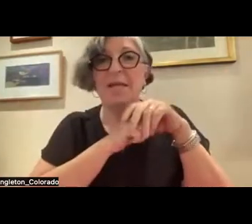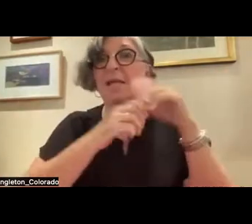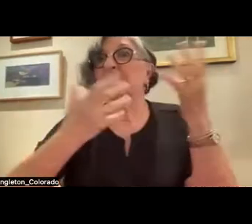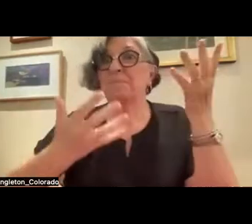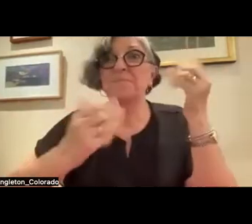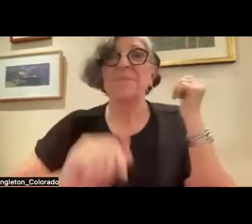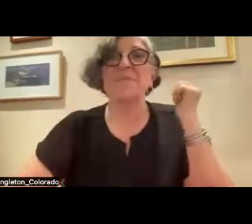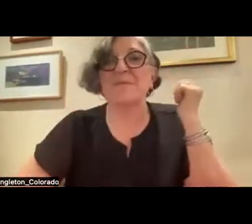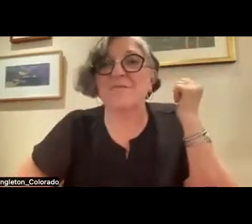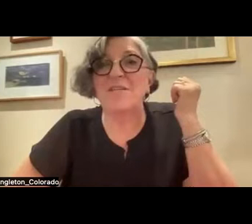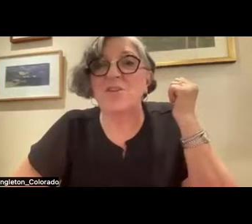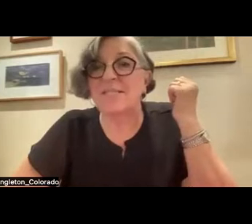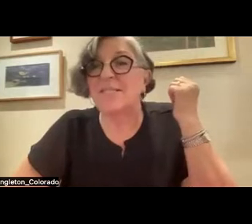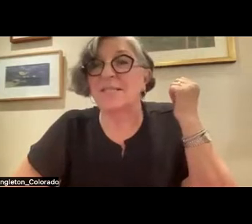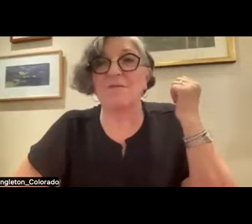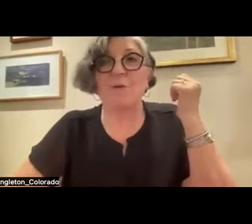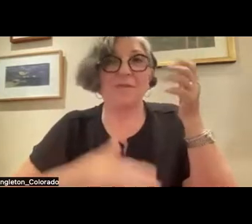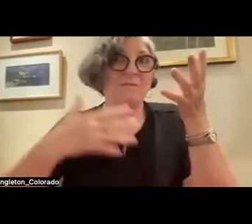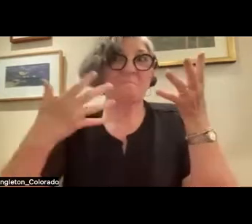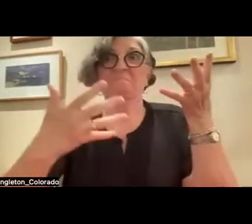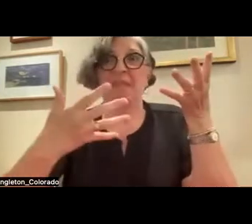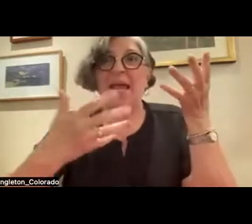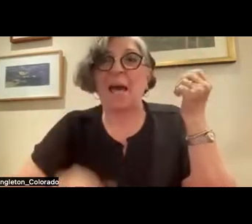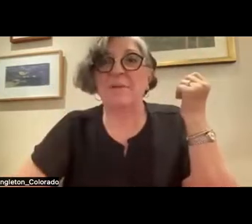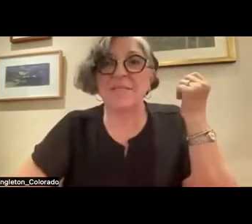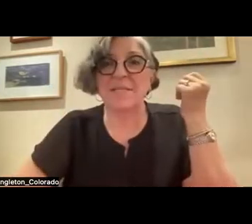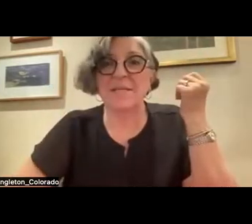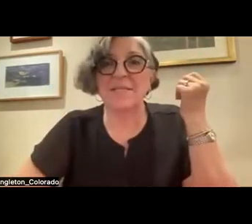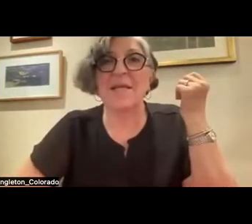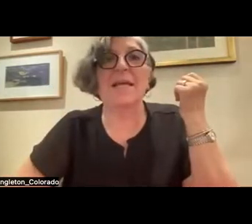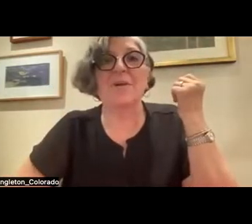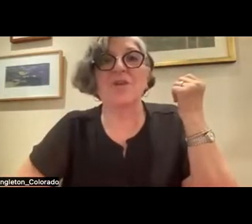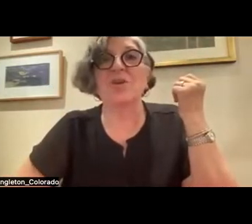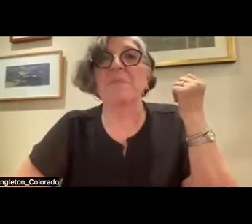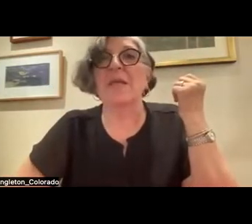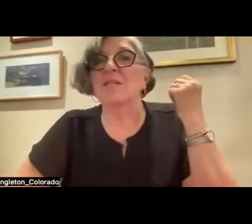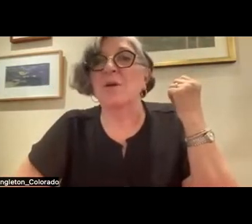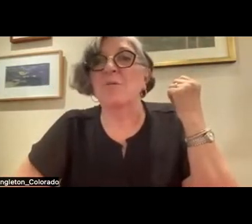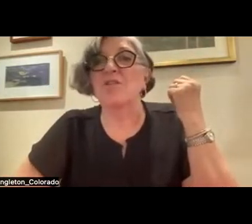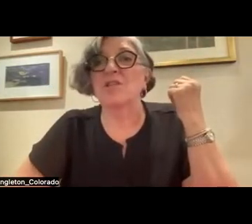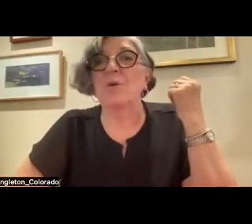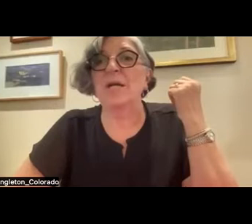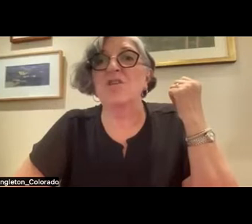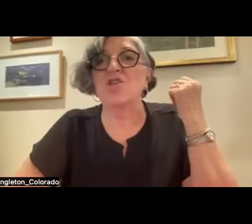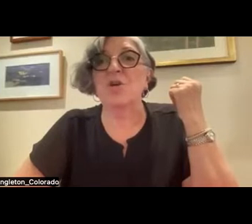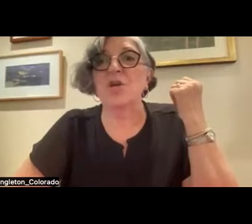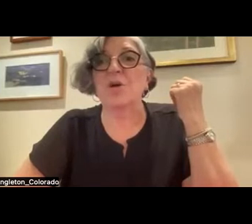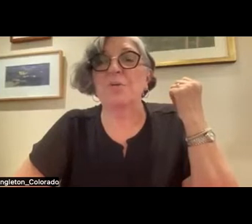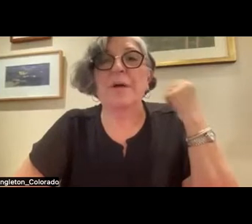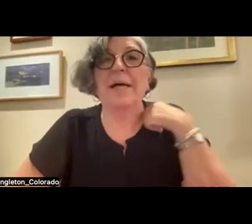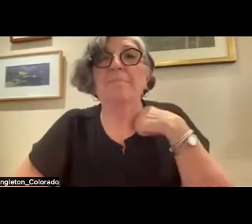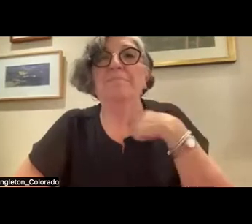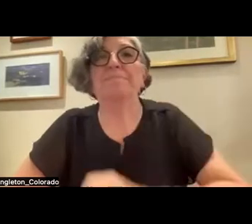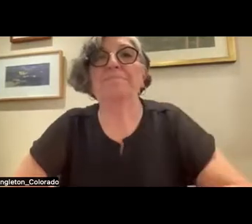retrieval. So it's of interest of whether that happens in a sign language. So I want to just quickly show